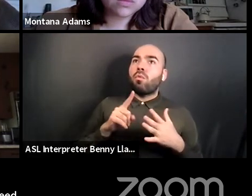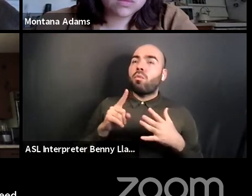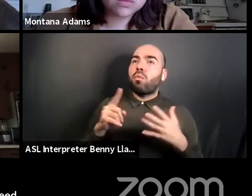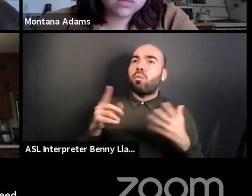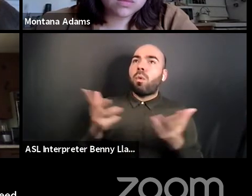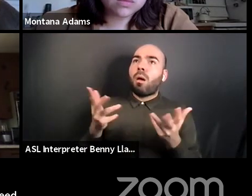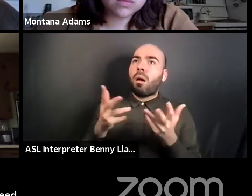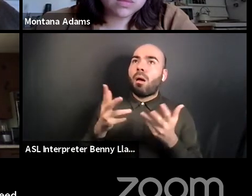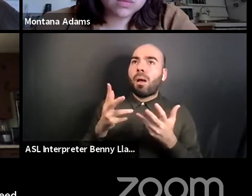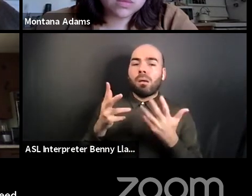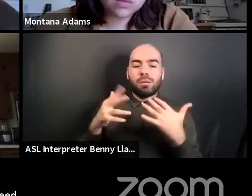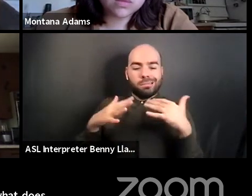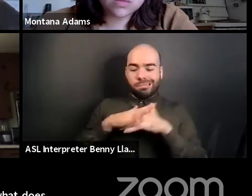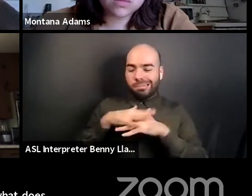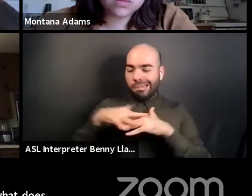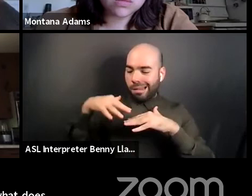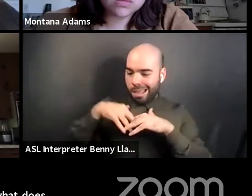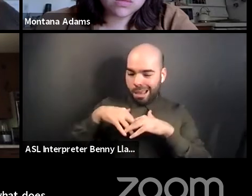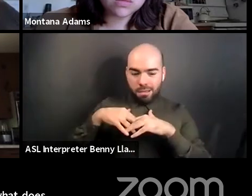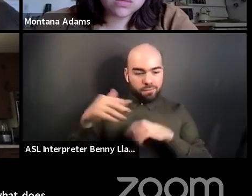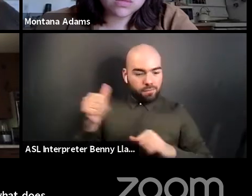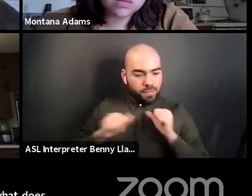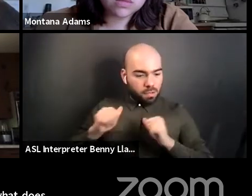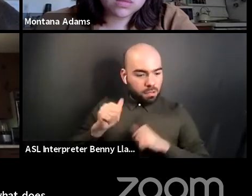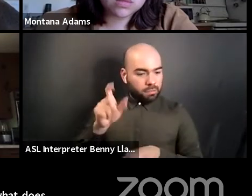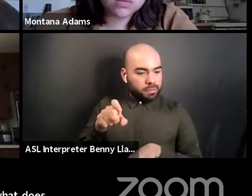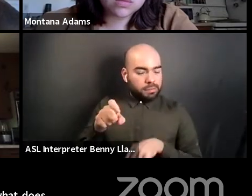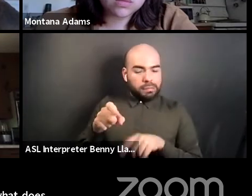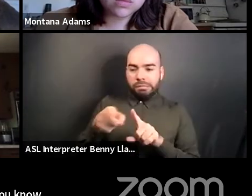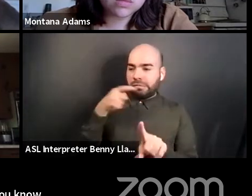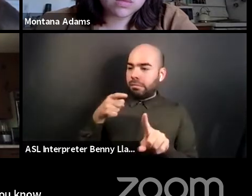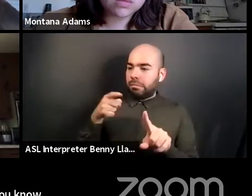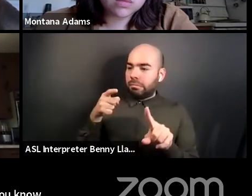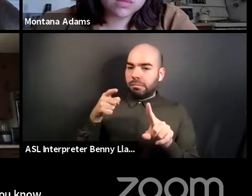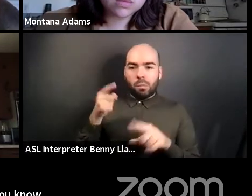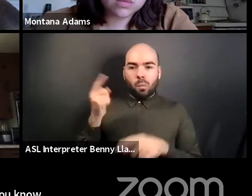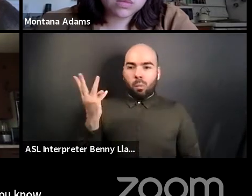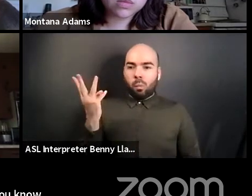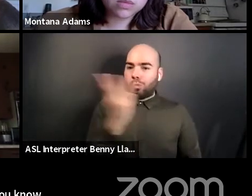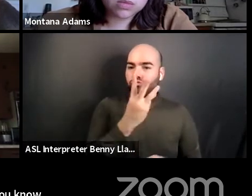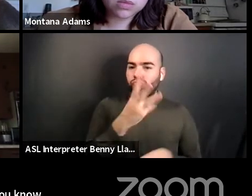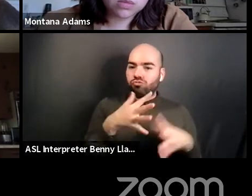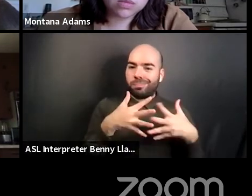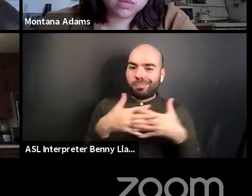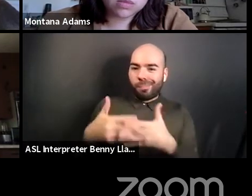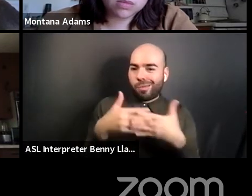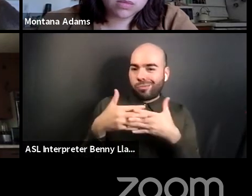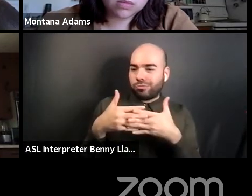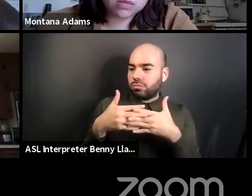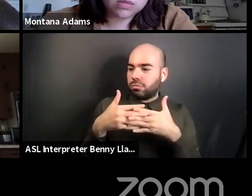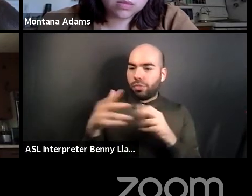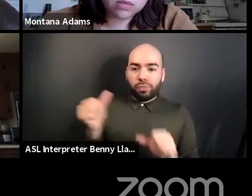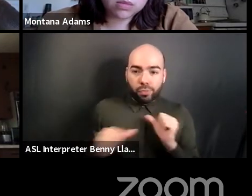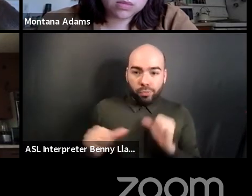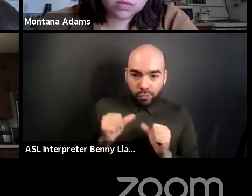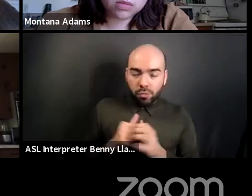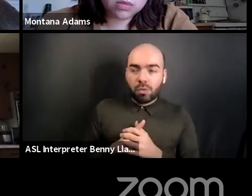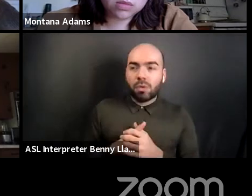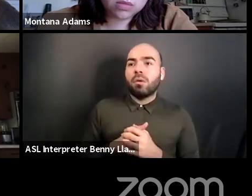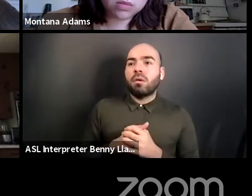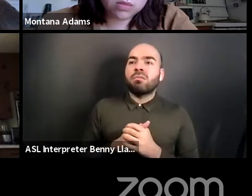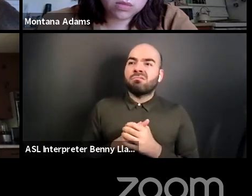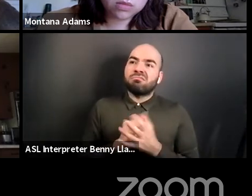what does Native theater need from more mainstream, you know, American theater? And I think it's just, it also is like that